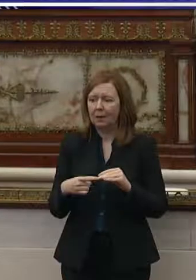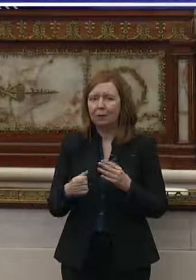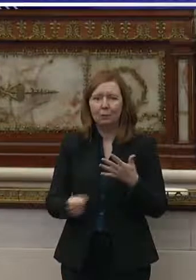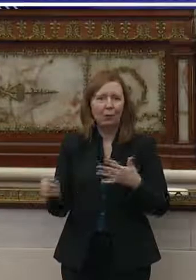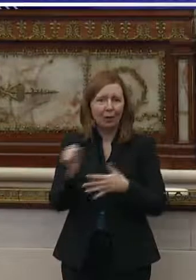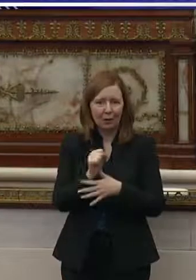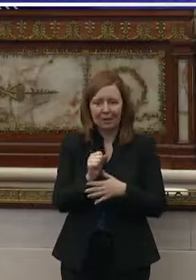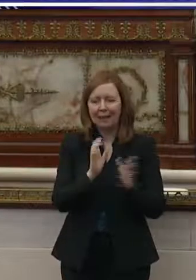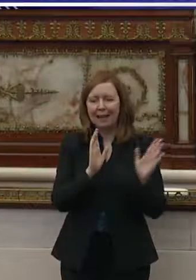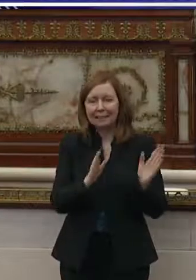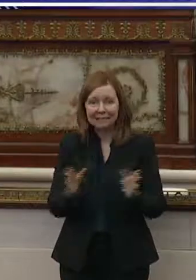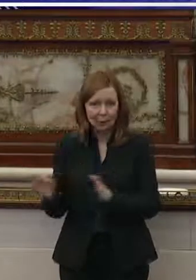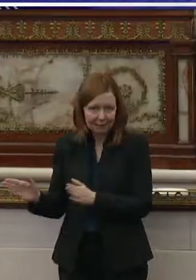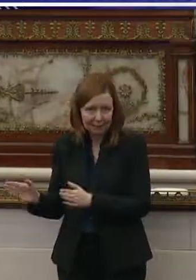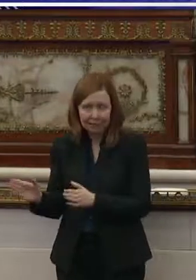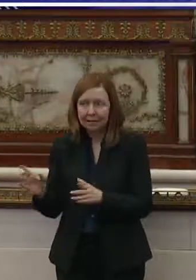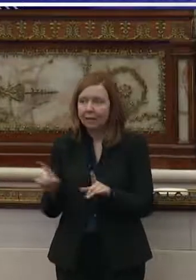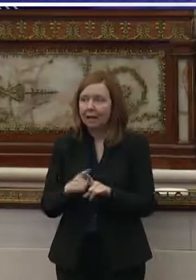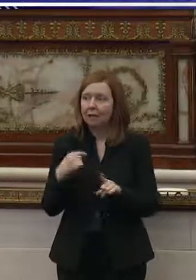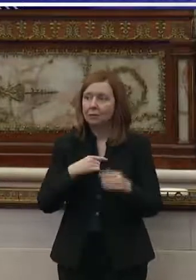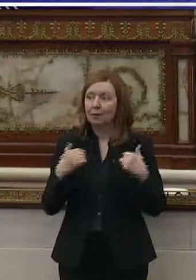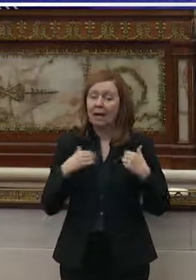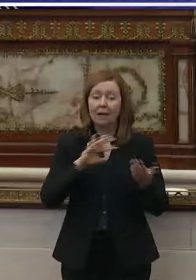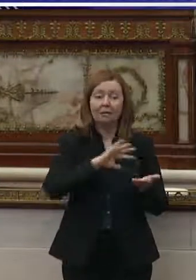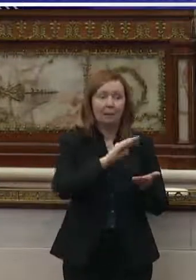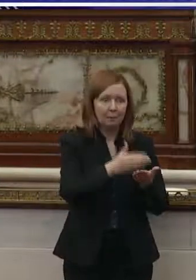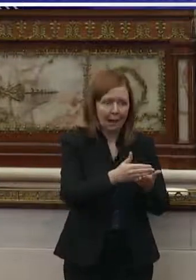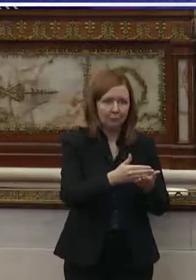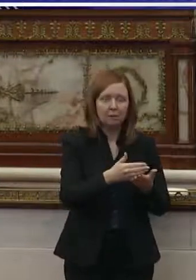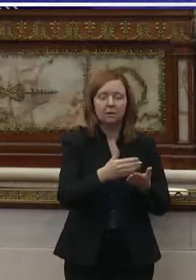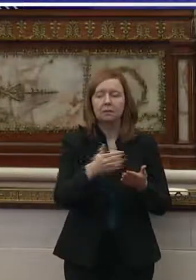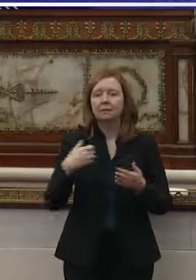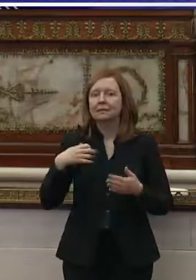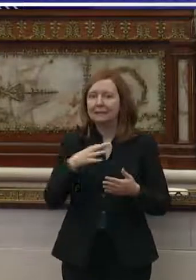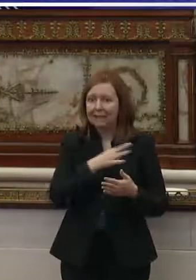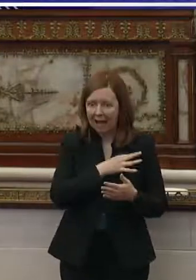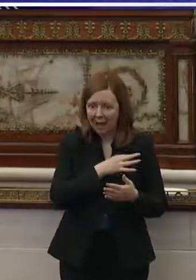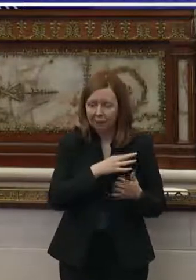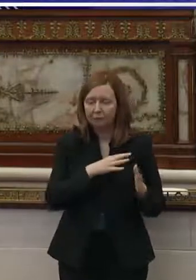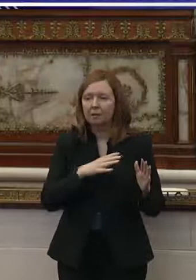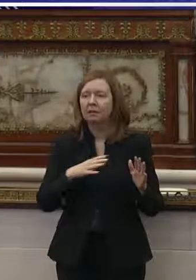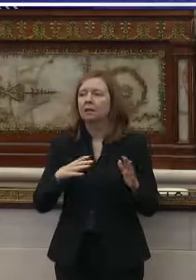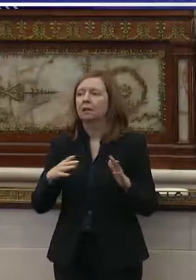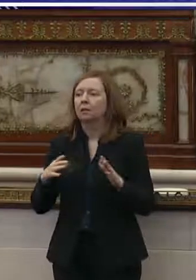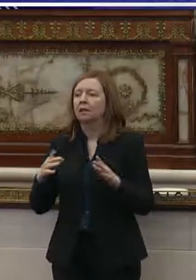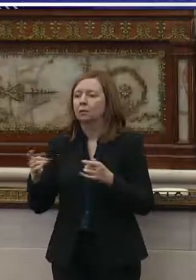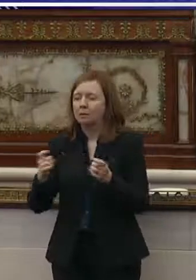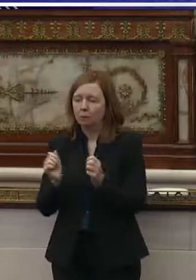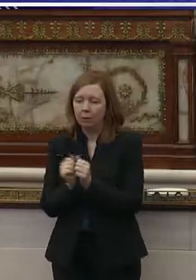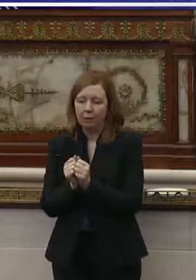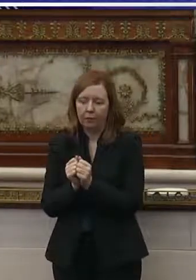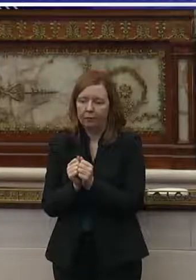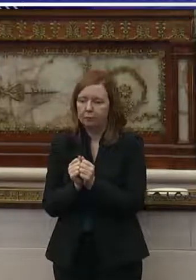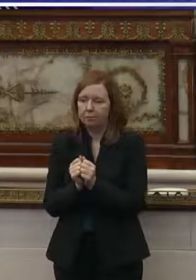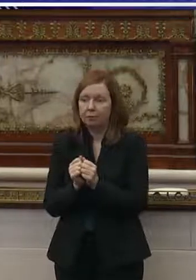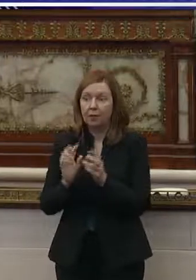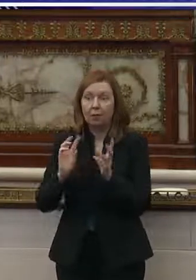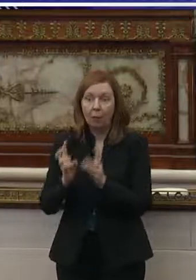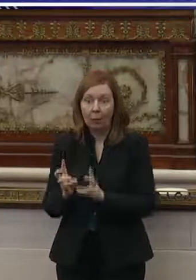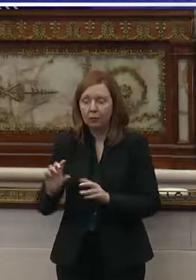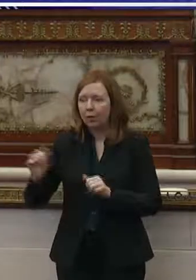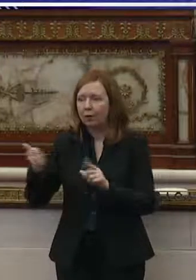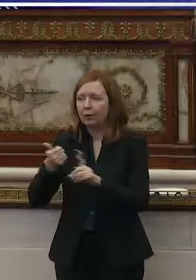priority and sequence. As we have amount of vaccine to deliver, as we have staff to deliver the vaccine, as we deal with the weather and the